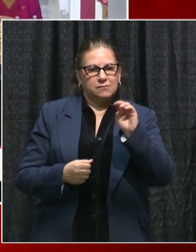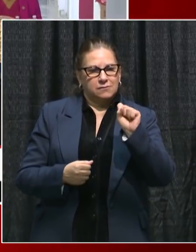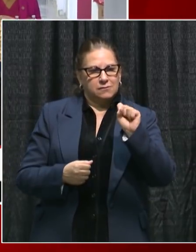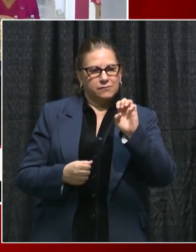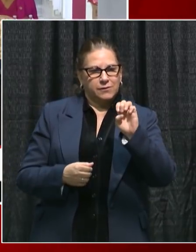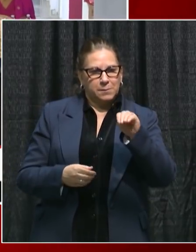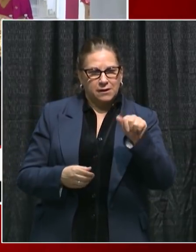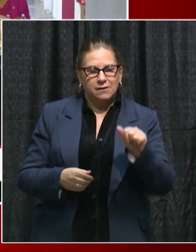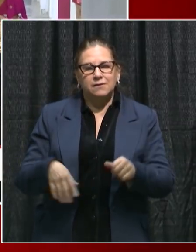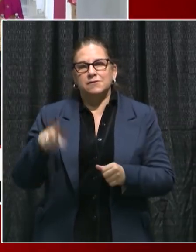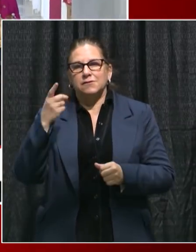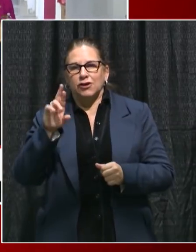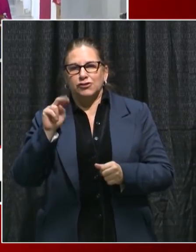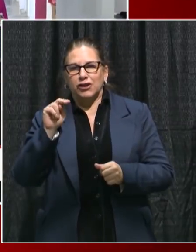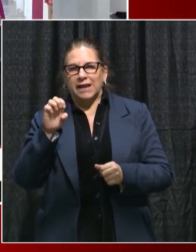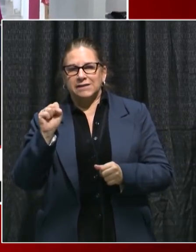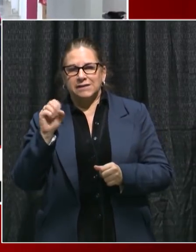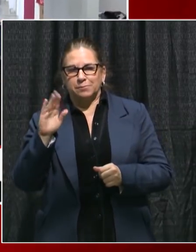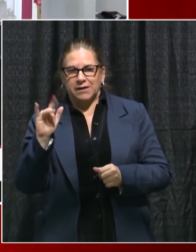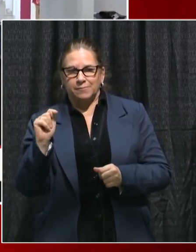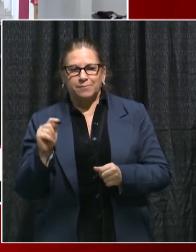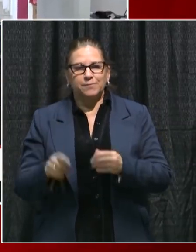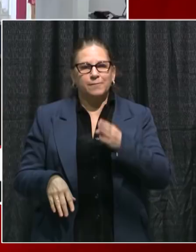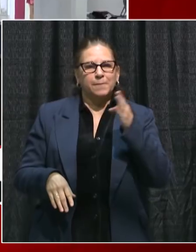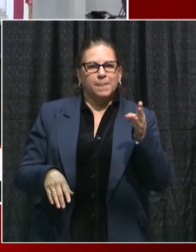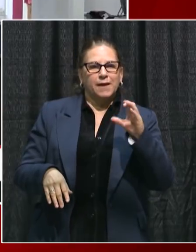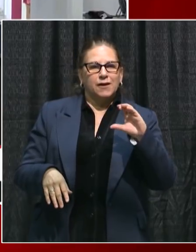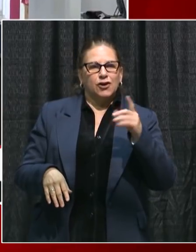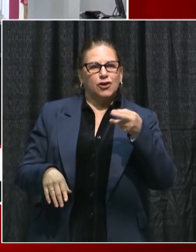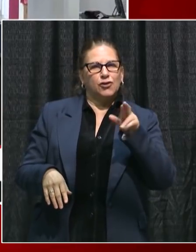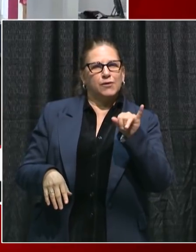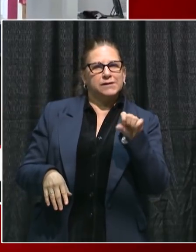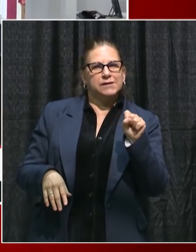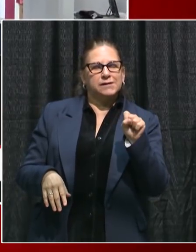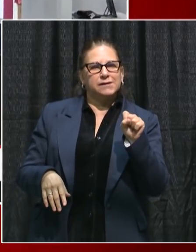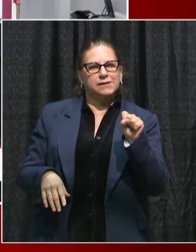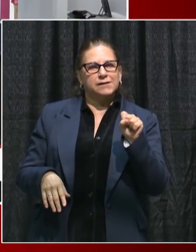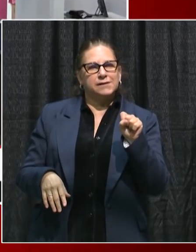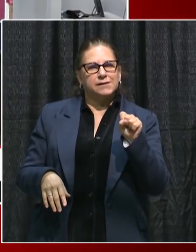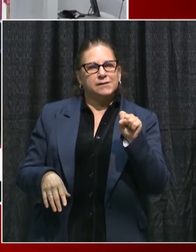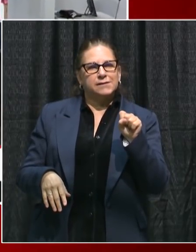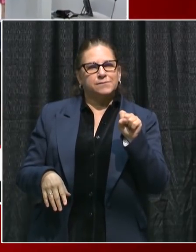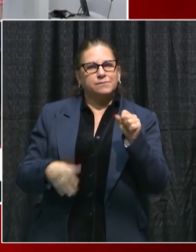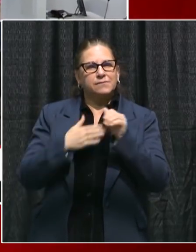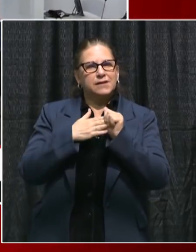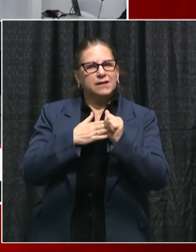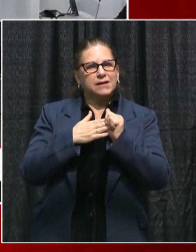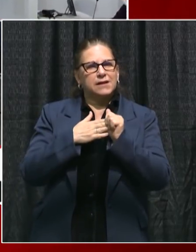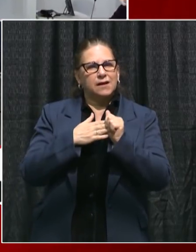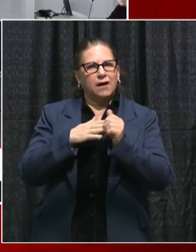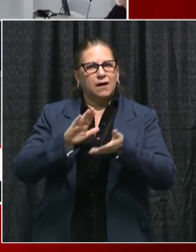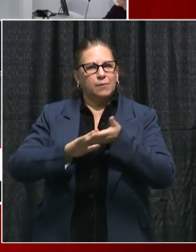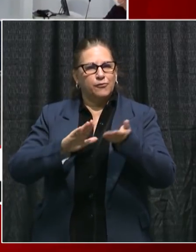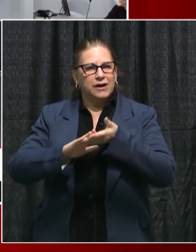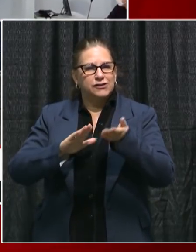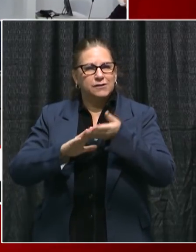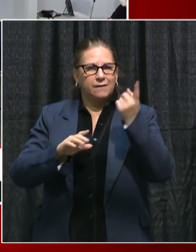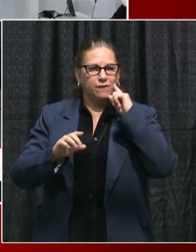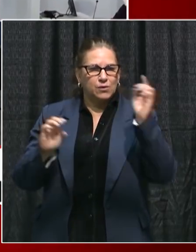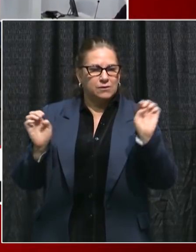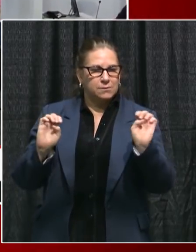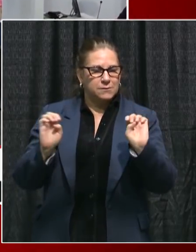of the Department of Health, Christopher Geldhart, who is leading the operations section of our Emergency Operations